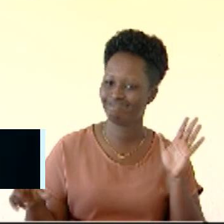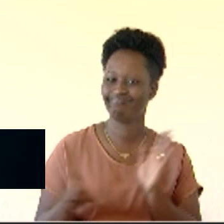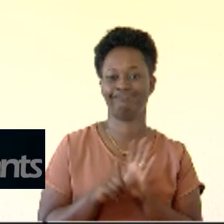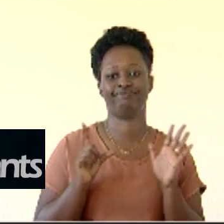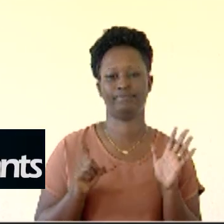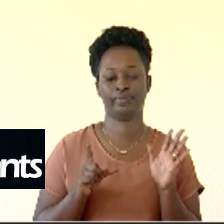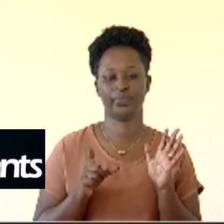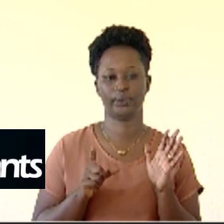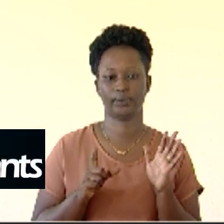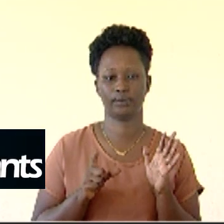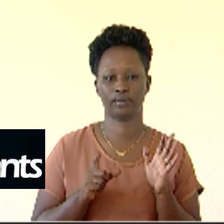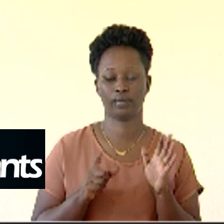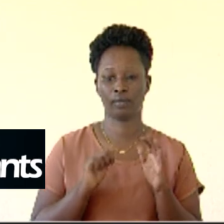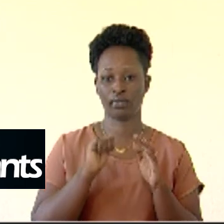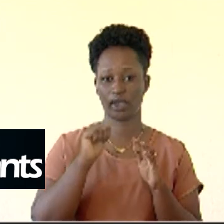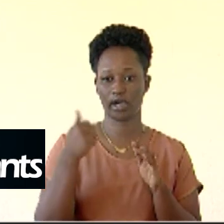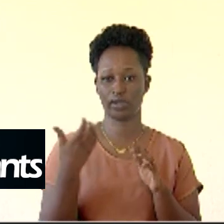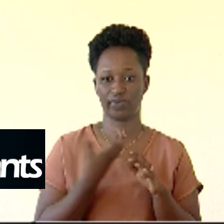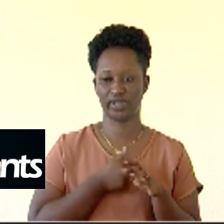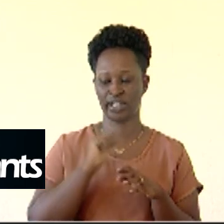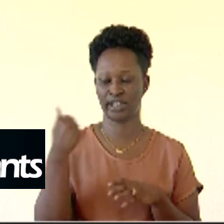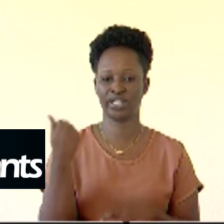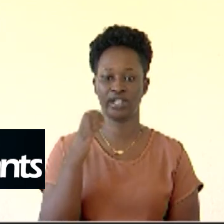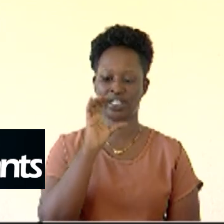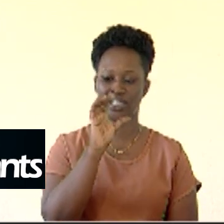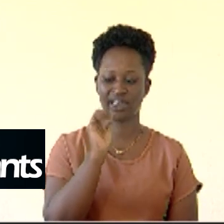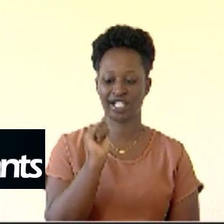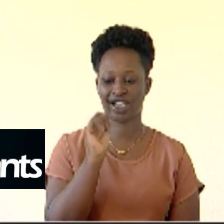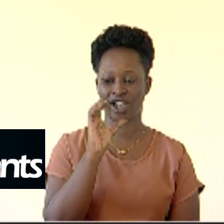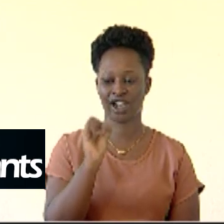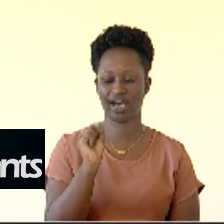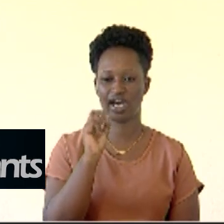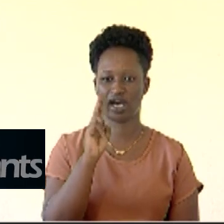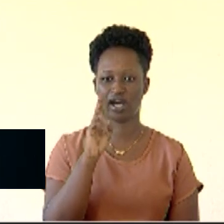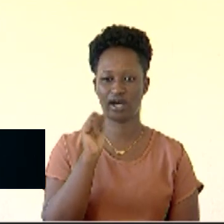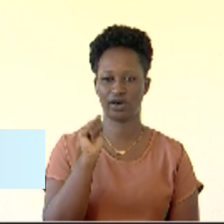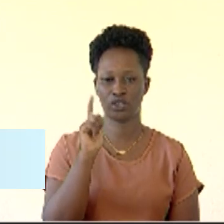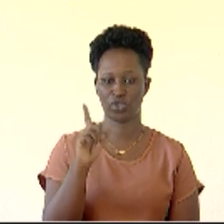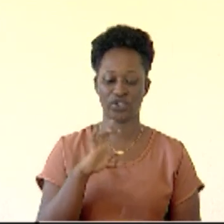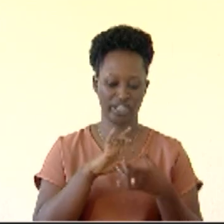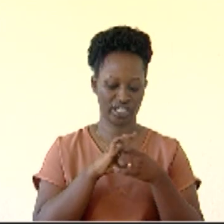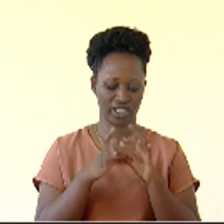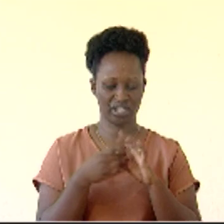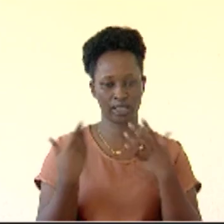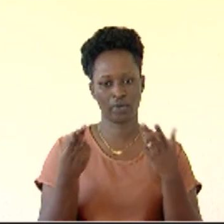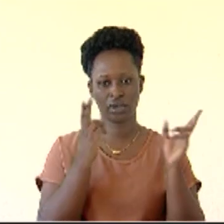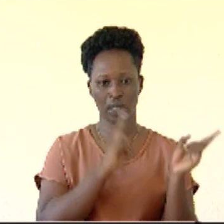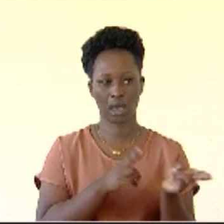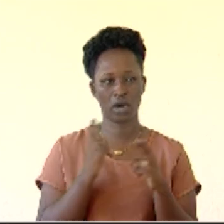So we have what we call casual relationships. What are casual relationships? Casual relationships. I've talked